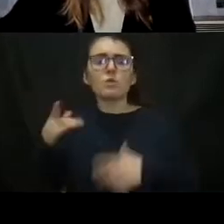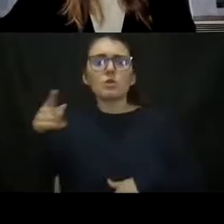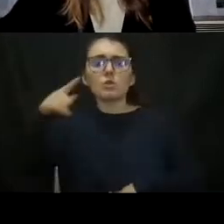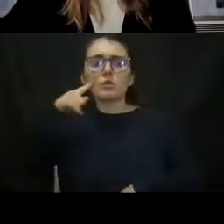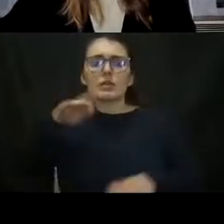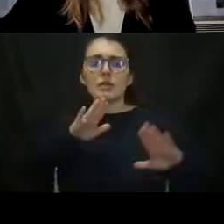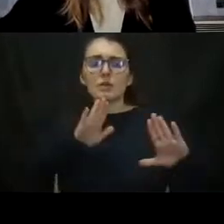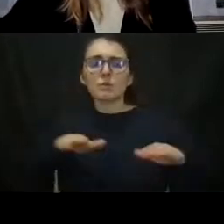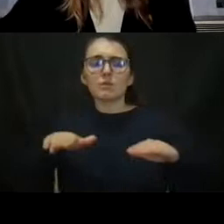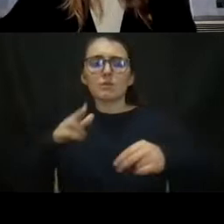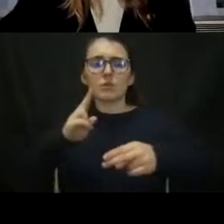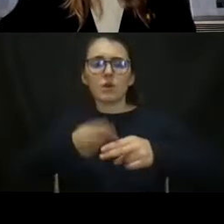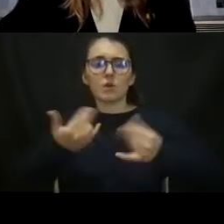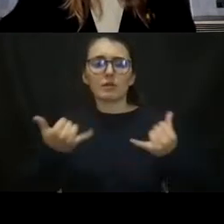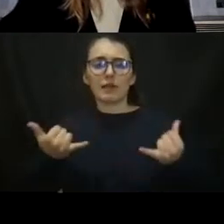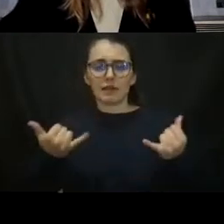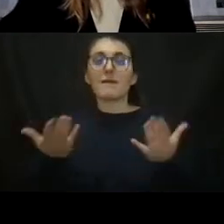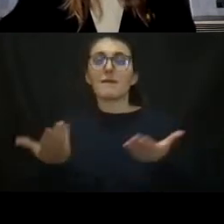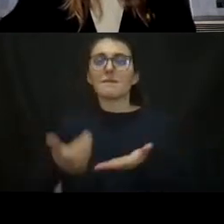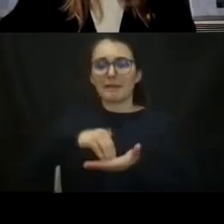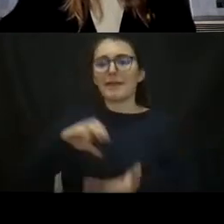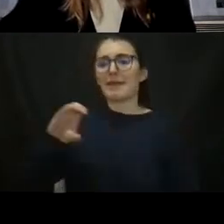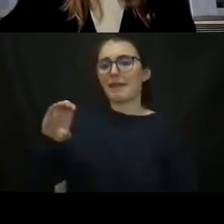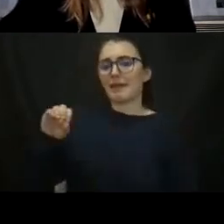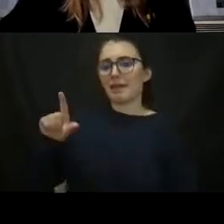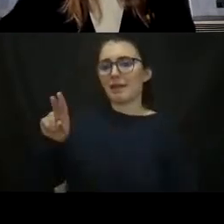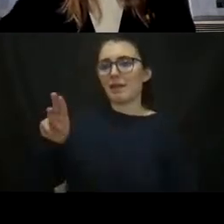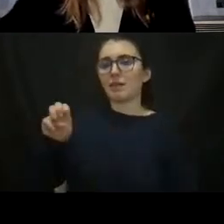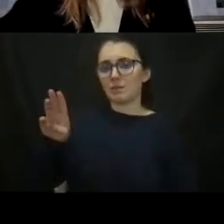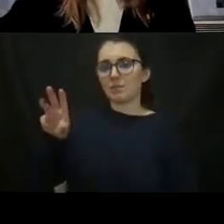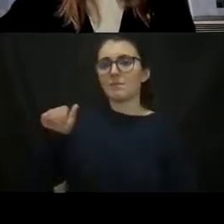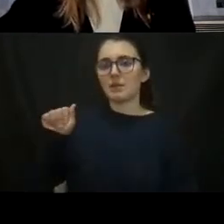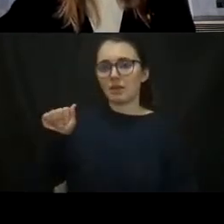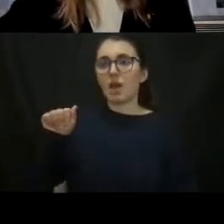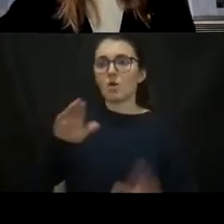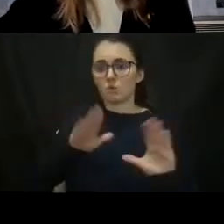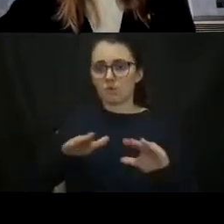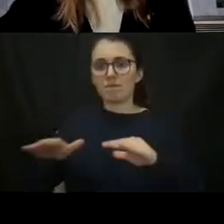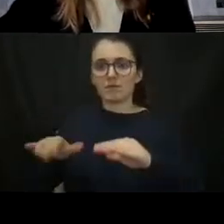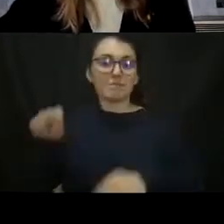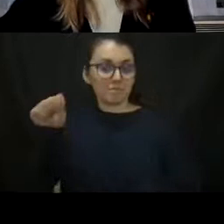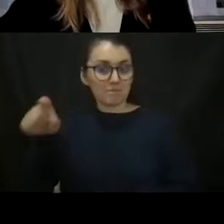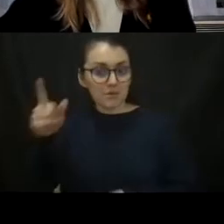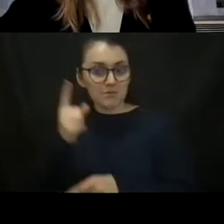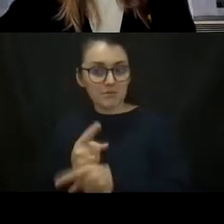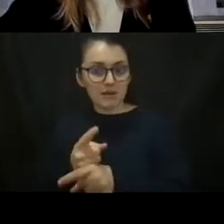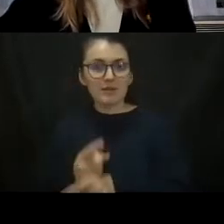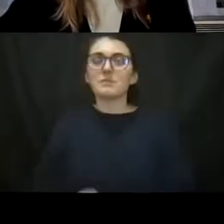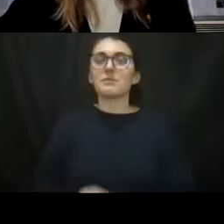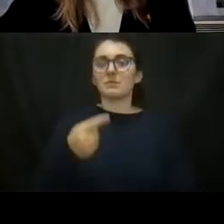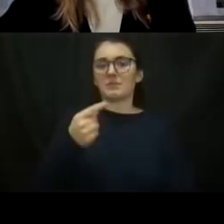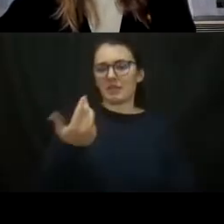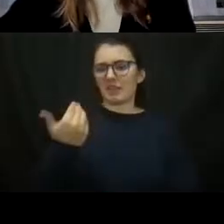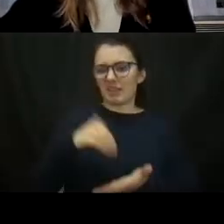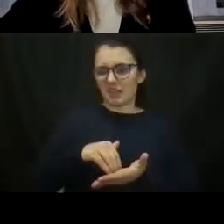The Columbia River. The Columbia River, that's correct, Rain. That's excellent. So that's Robert Gray at the mouth